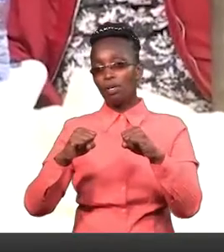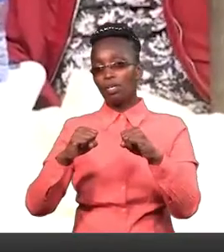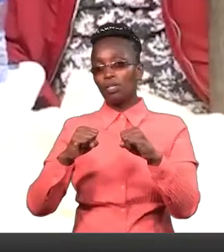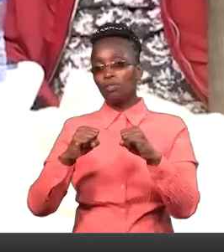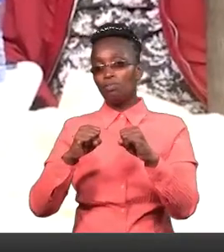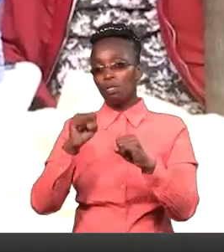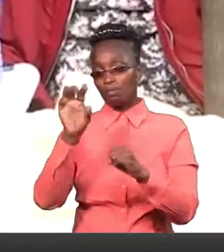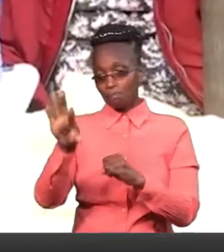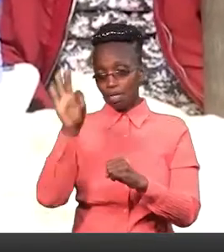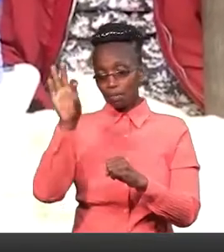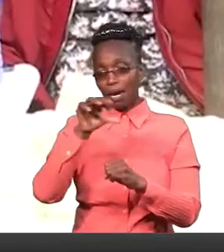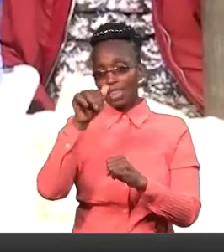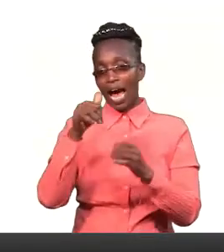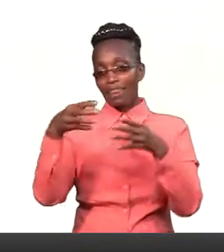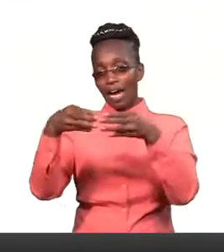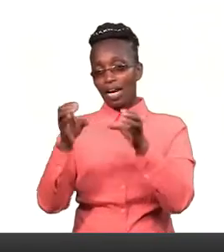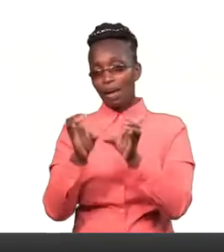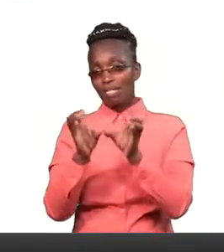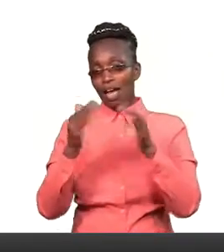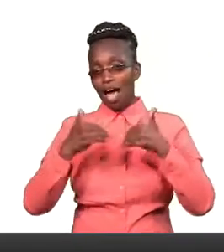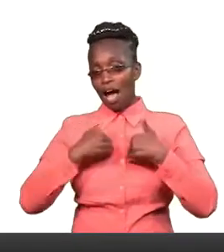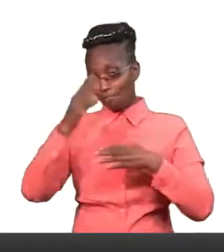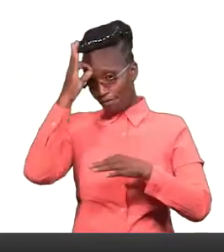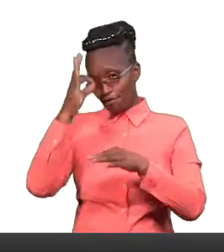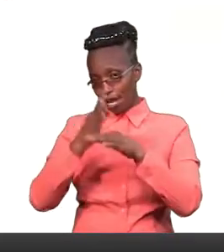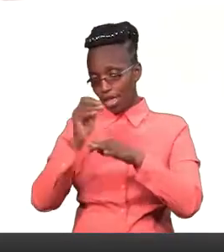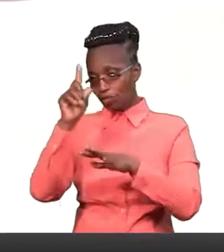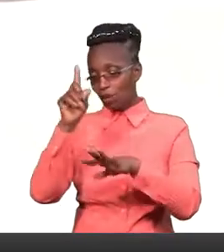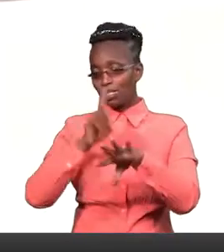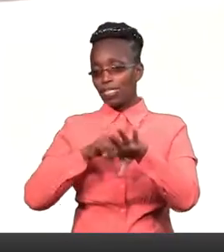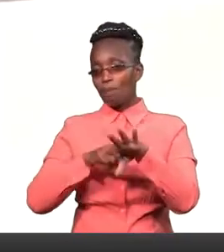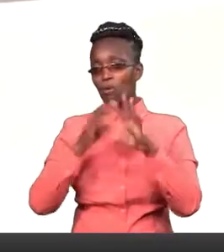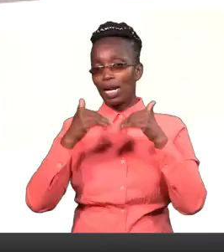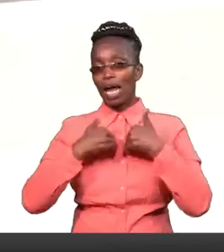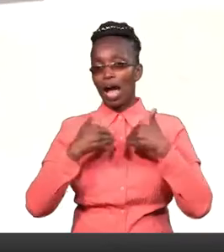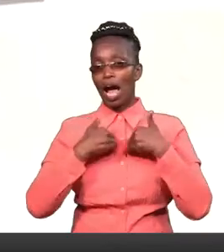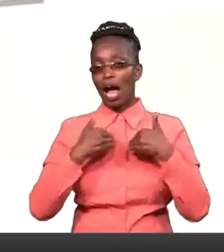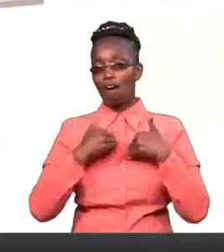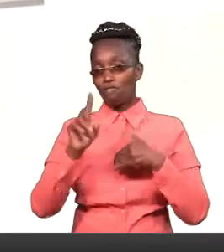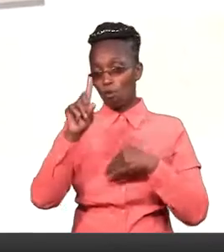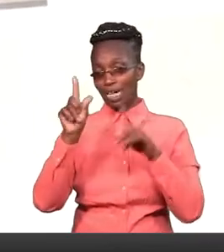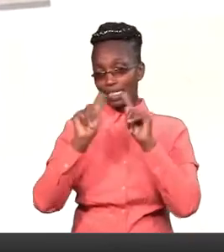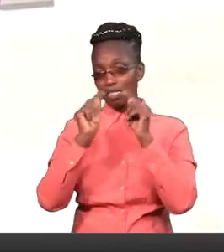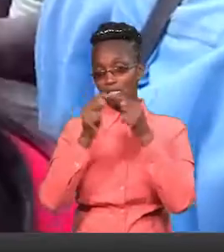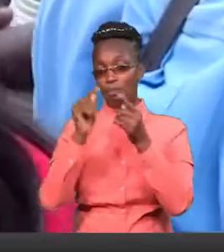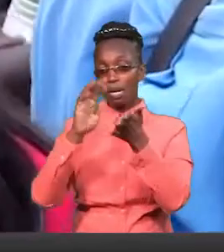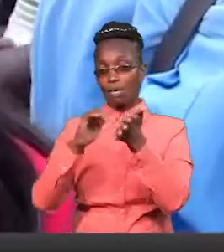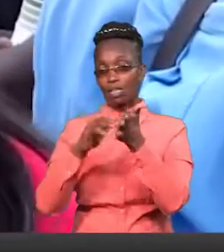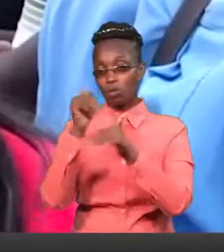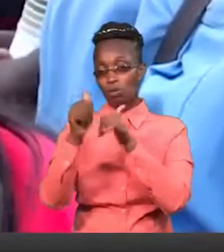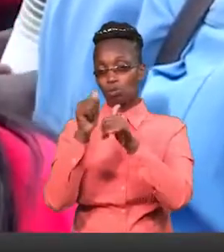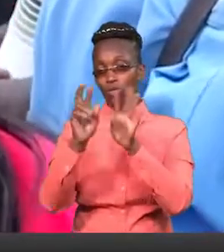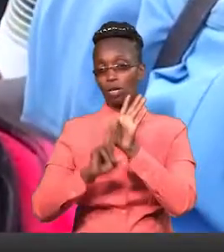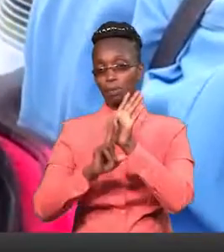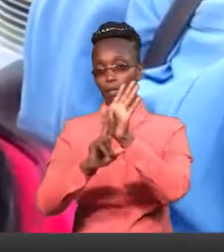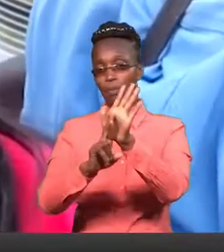kuwa wakati mmoja kutakuwa na timu ya Machakos All Stars itakayowakilisha county katika ngazi ya kitaifa. Ukambani,